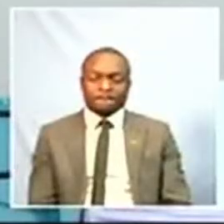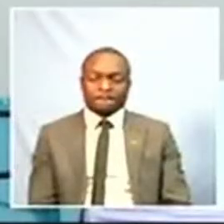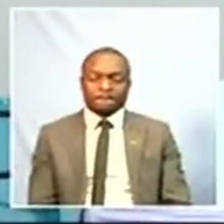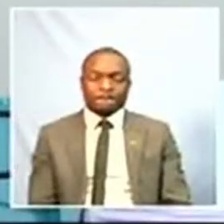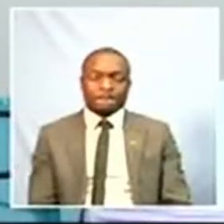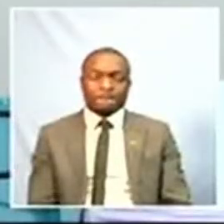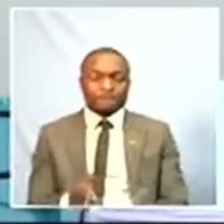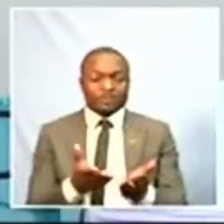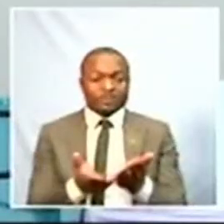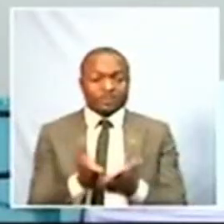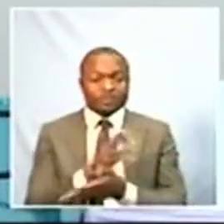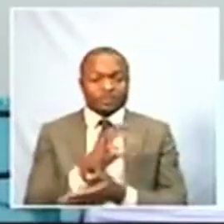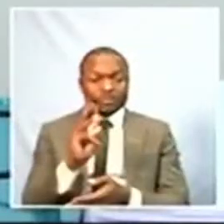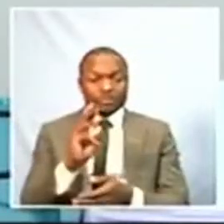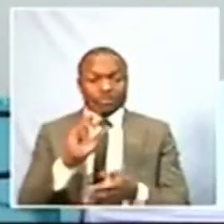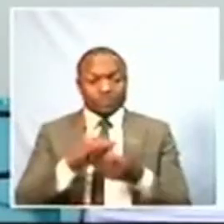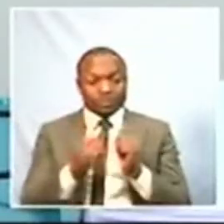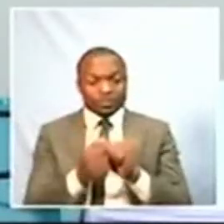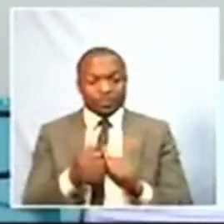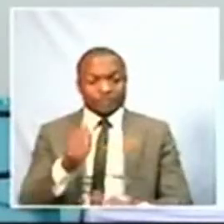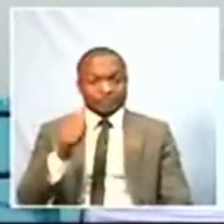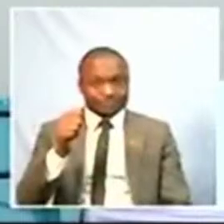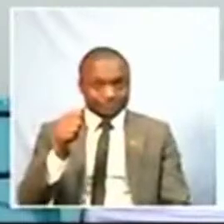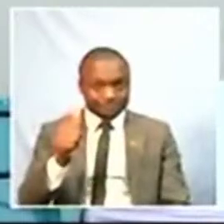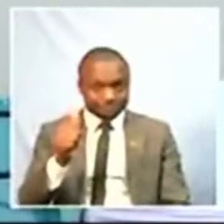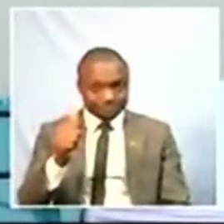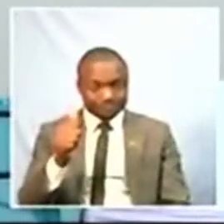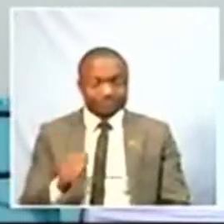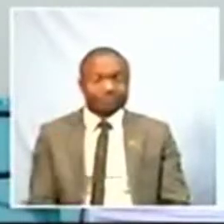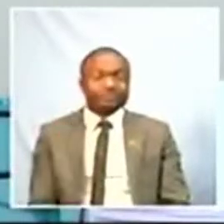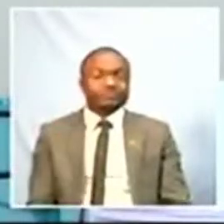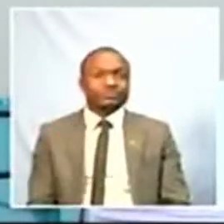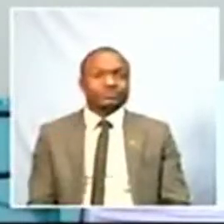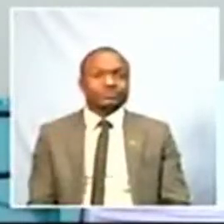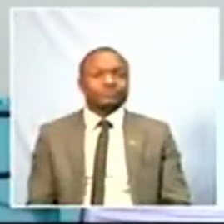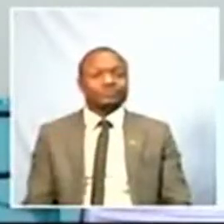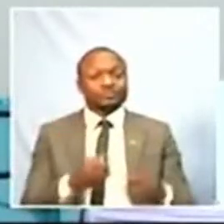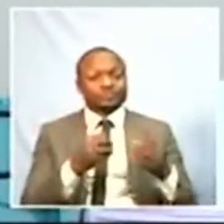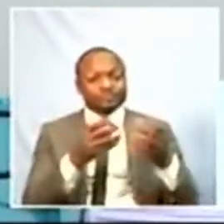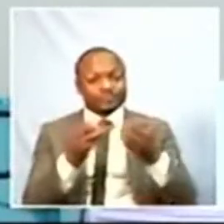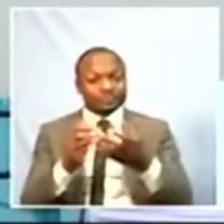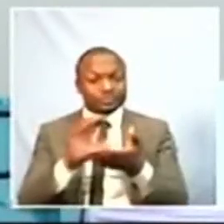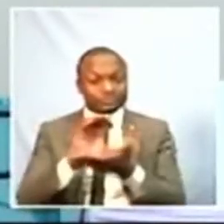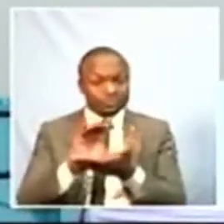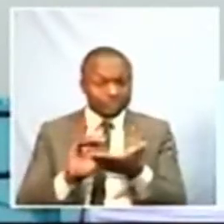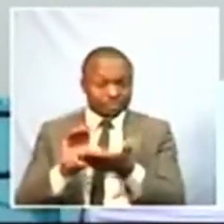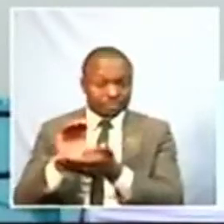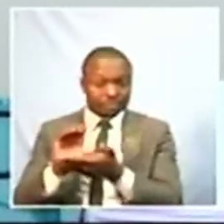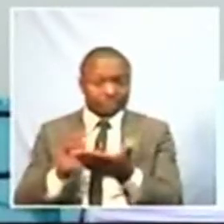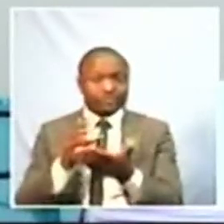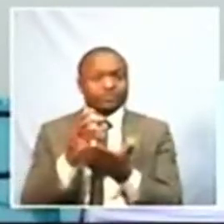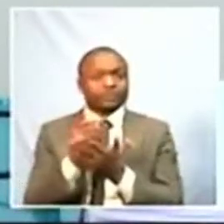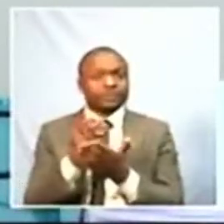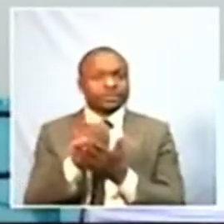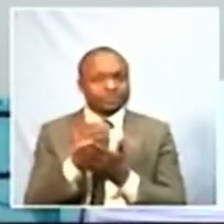Page 16, query number A, Yes. irregular withdrawal of cash.